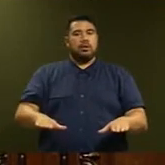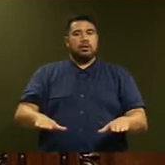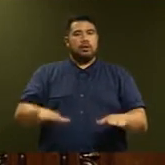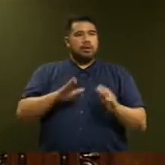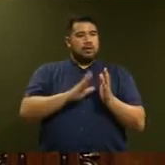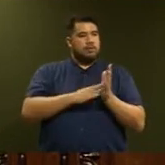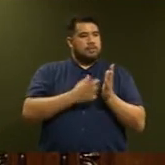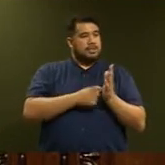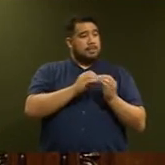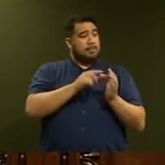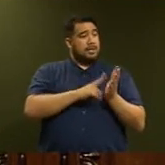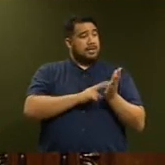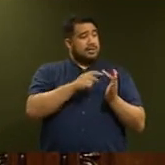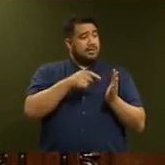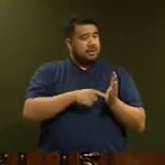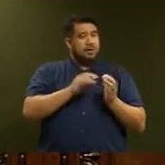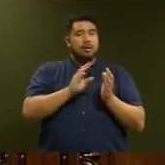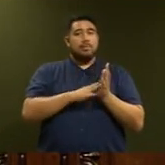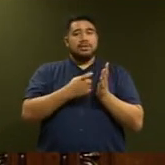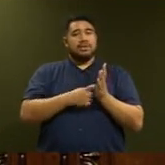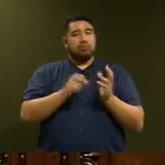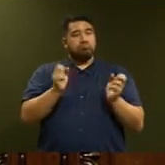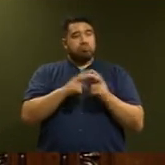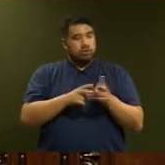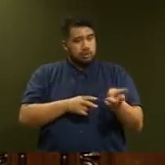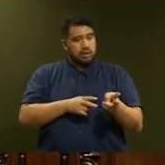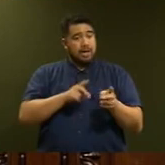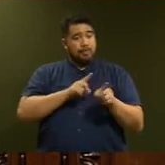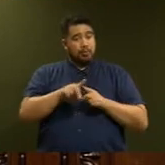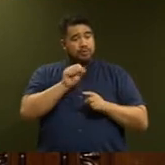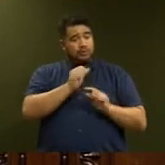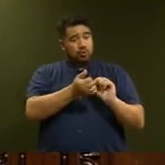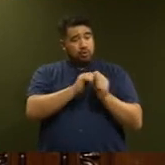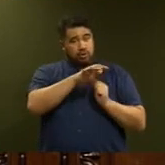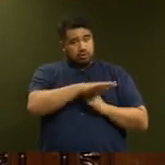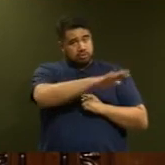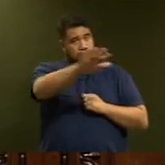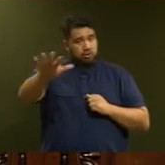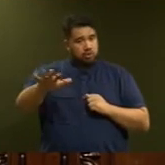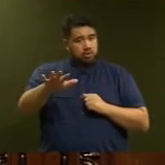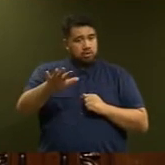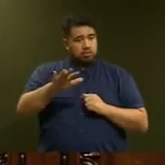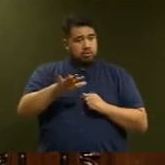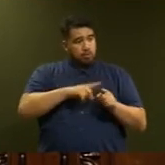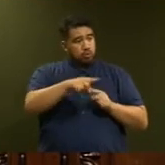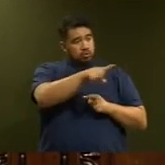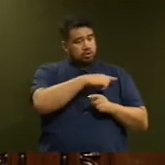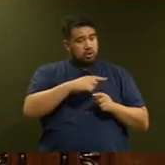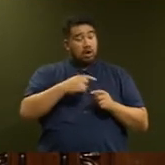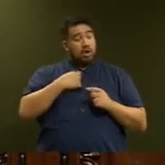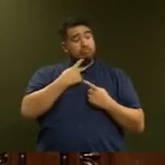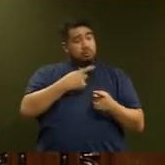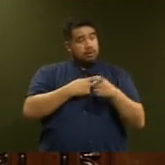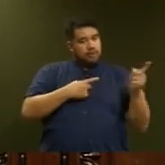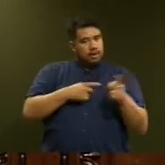Bridges, and most of his colleagues heard it and obeyed it, those